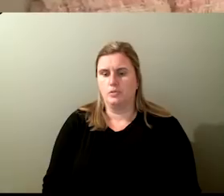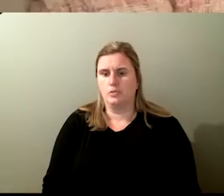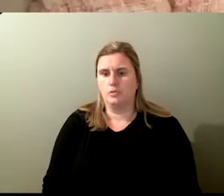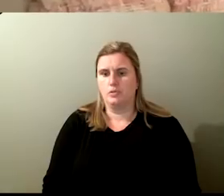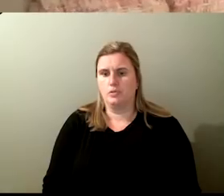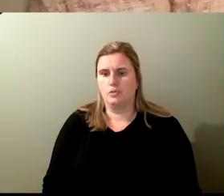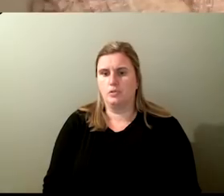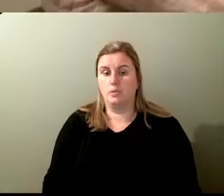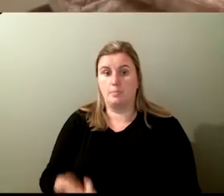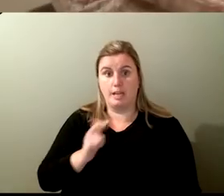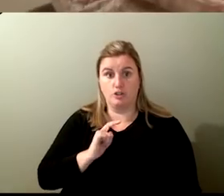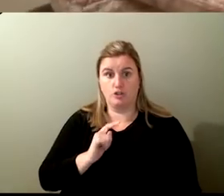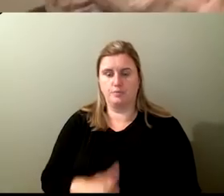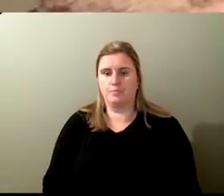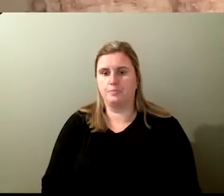My turn.